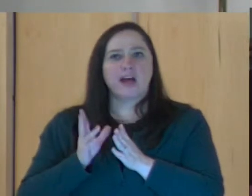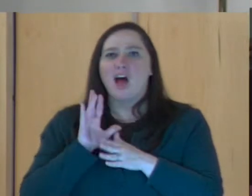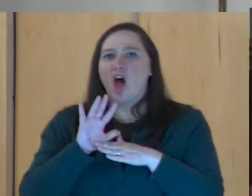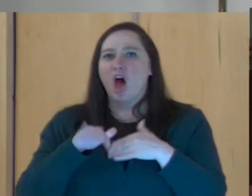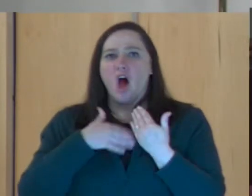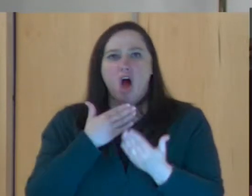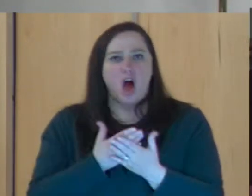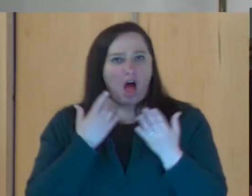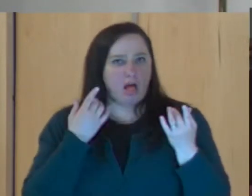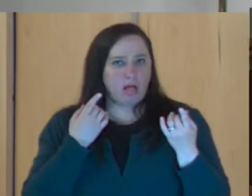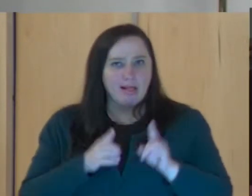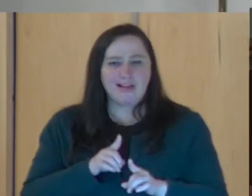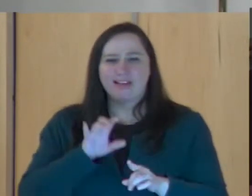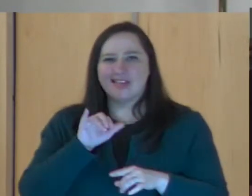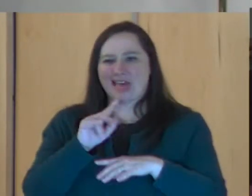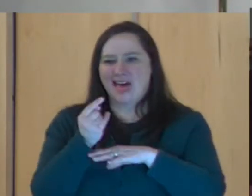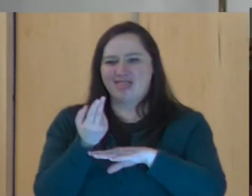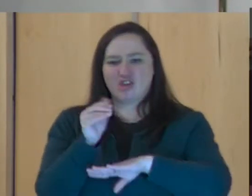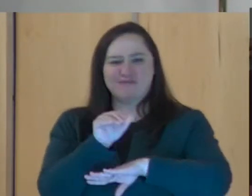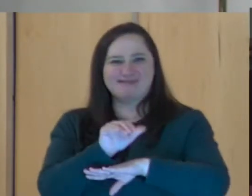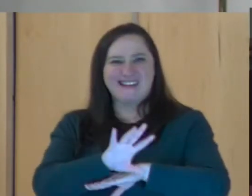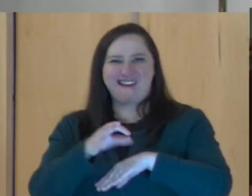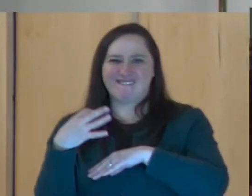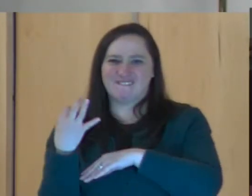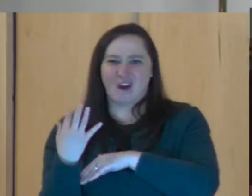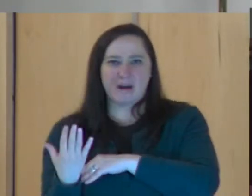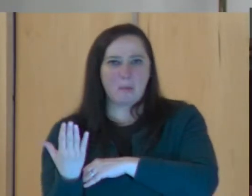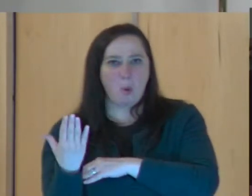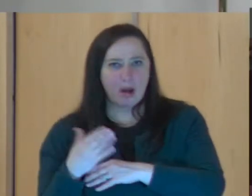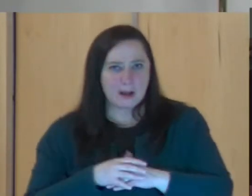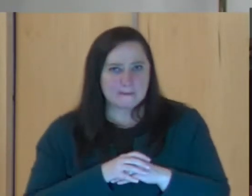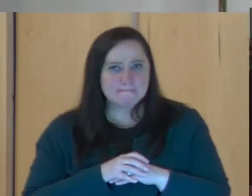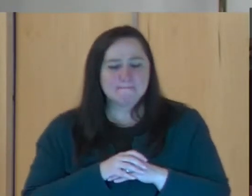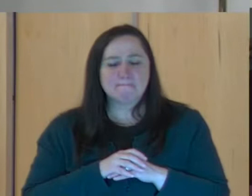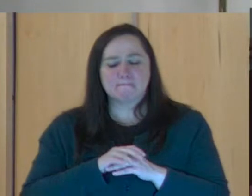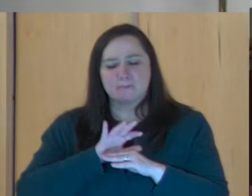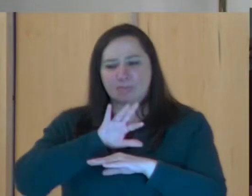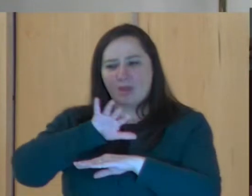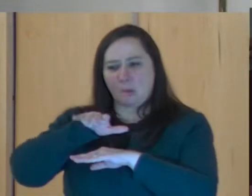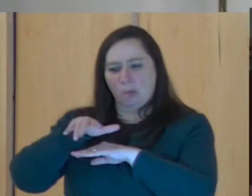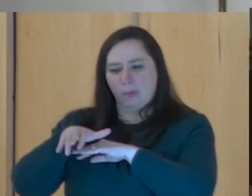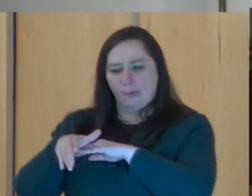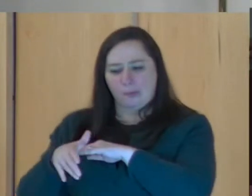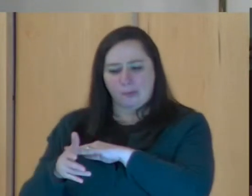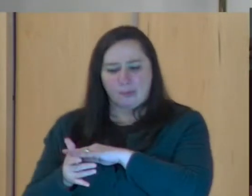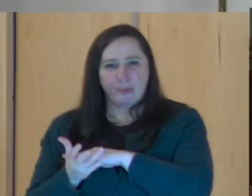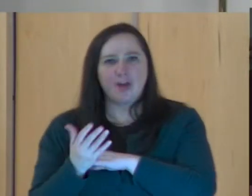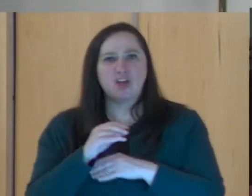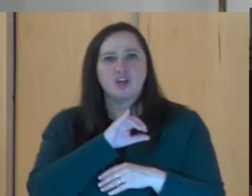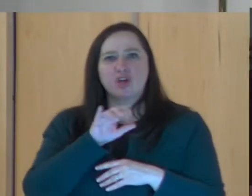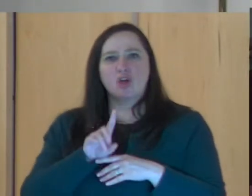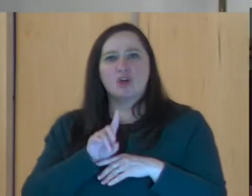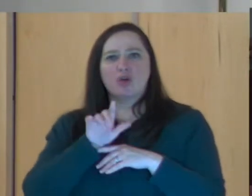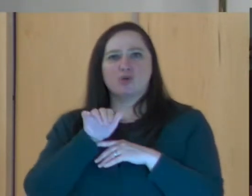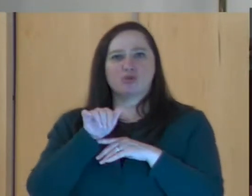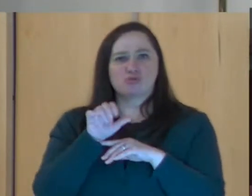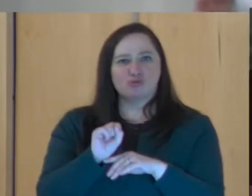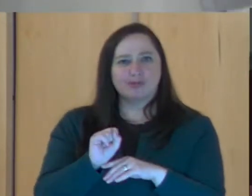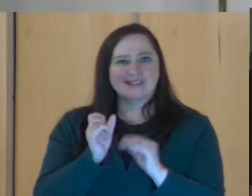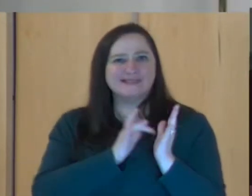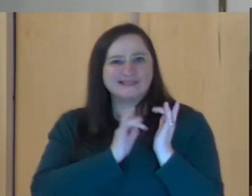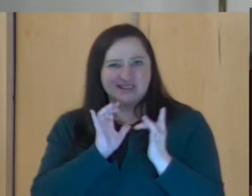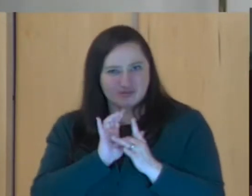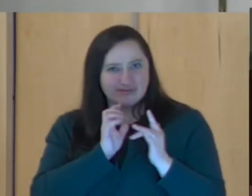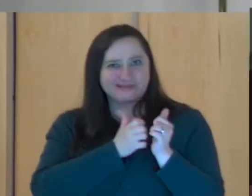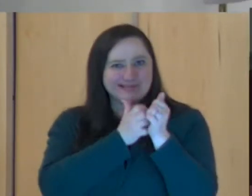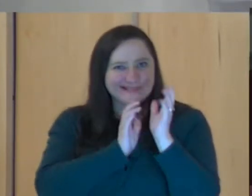came together that Thursday night into Friday morning when Judas, Jesus' disciple, betrayed him. Caiaphas